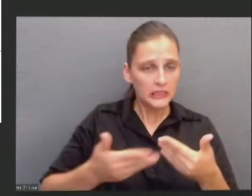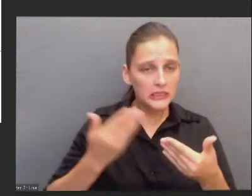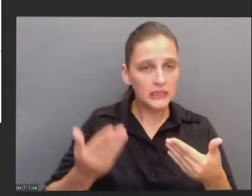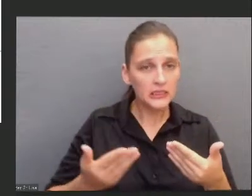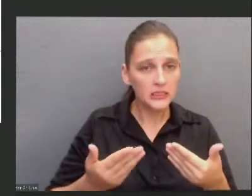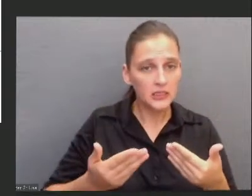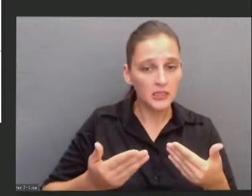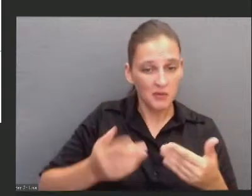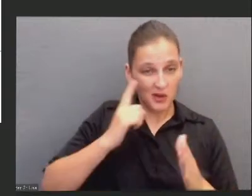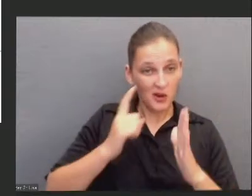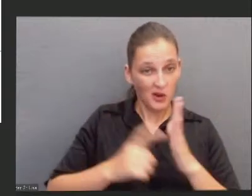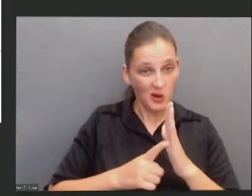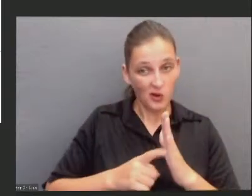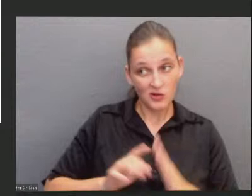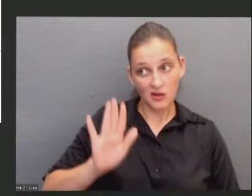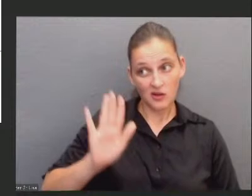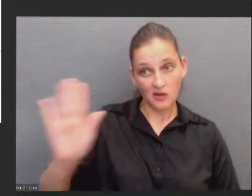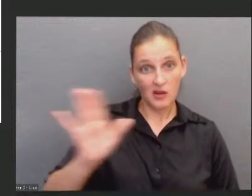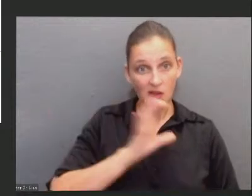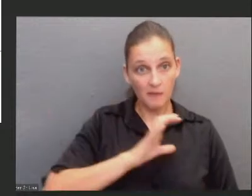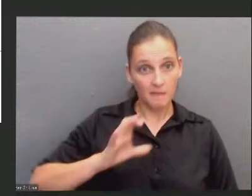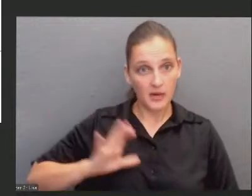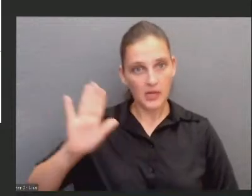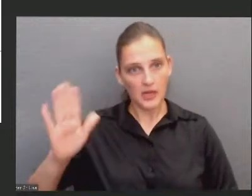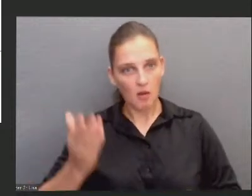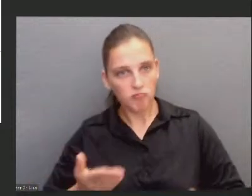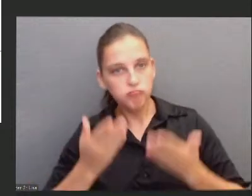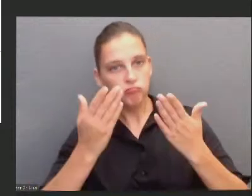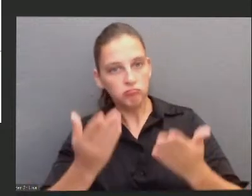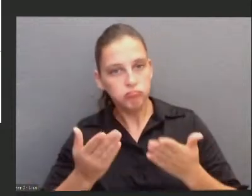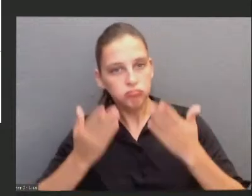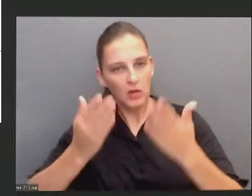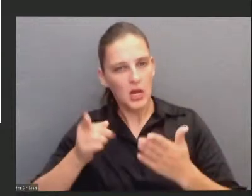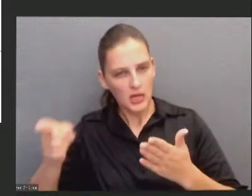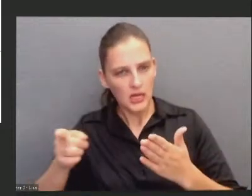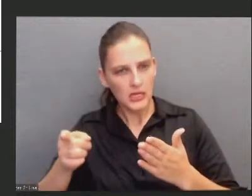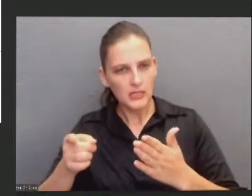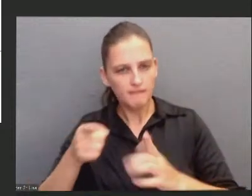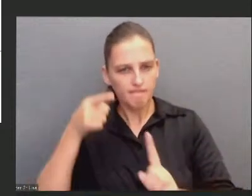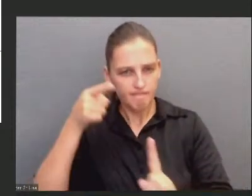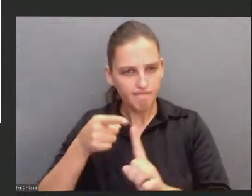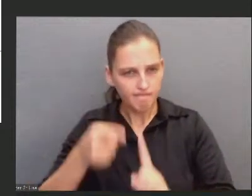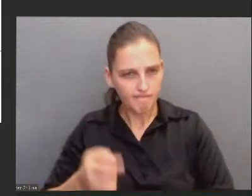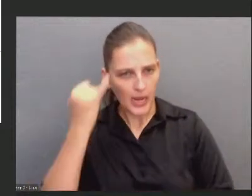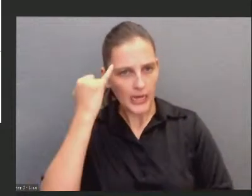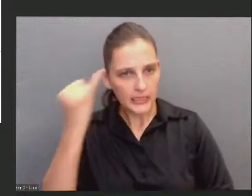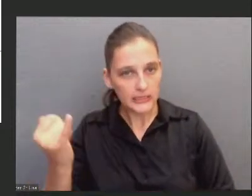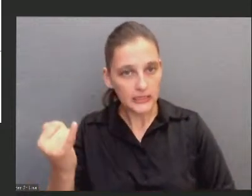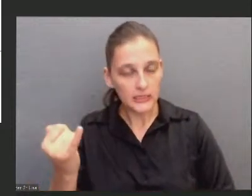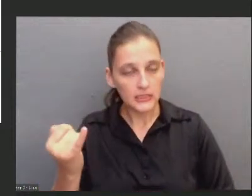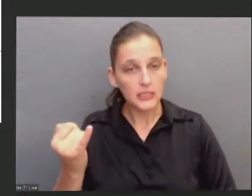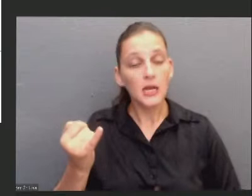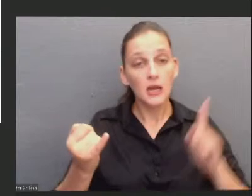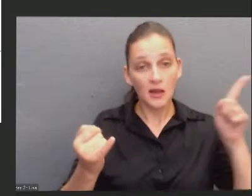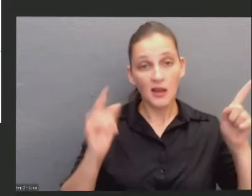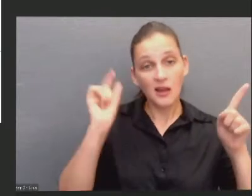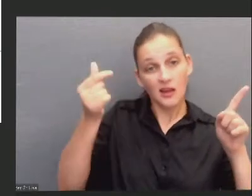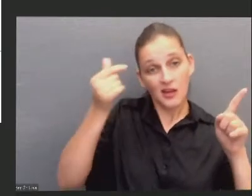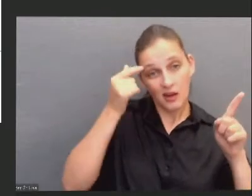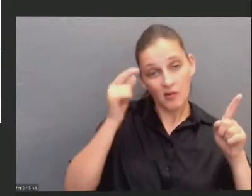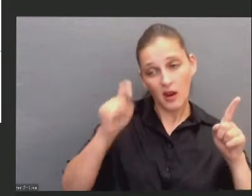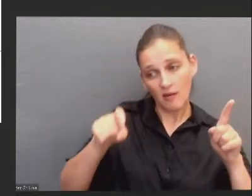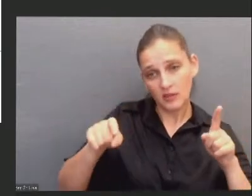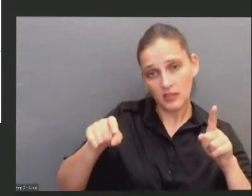got a lot of very specific ideas of how to get there. And it's going to be important for the federal government to look at